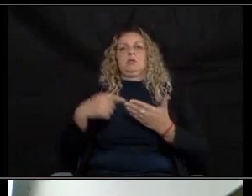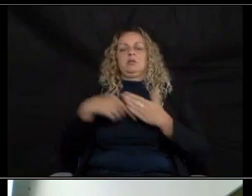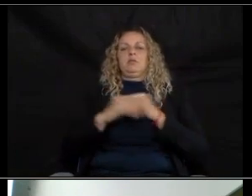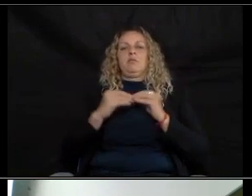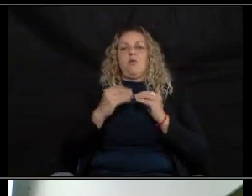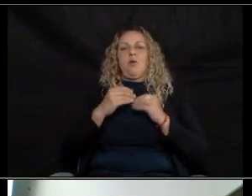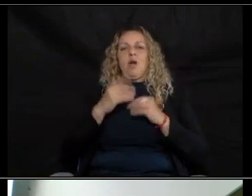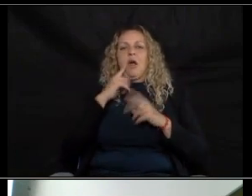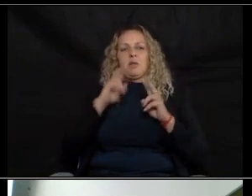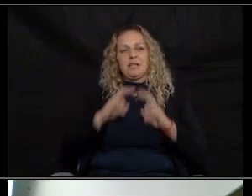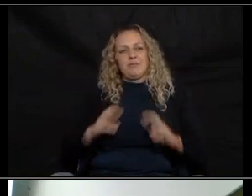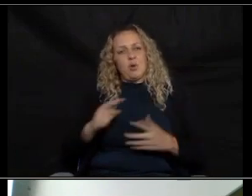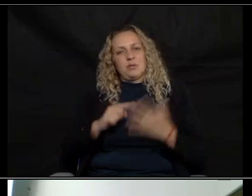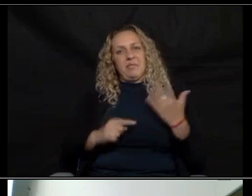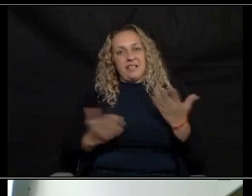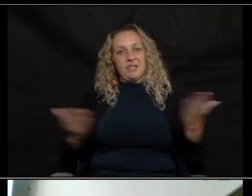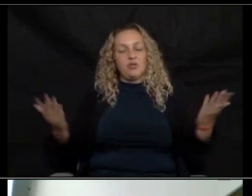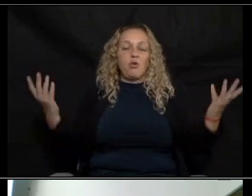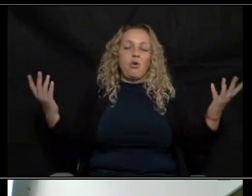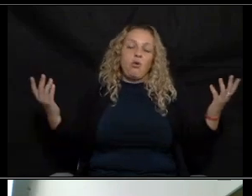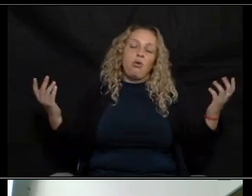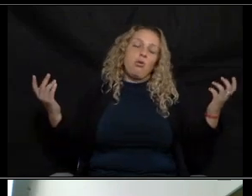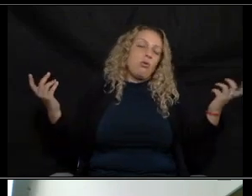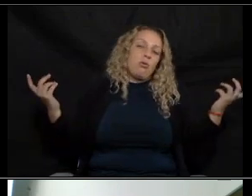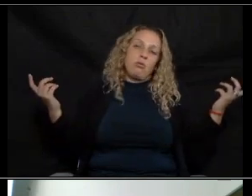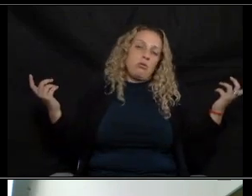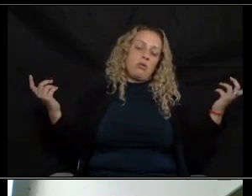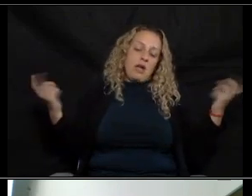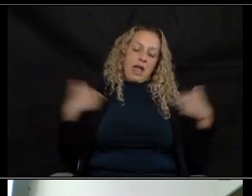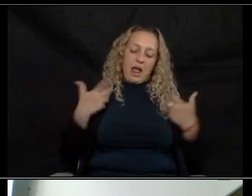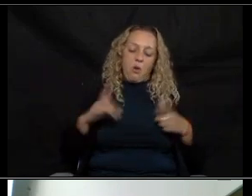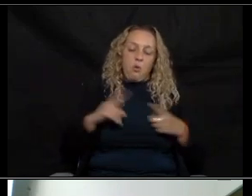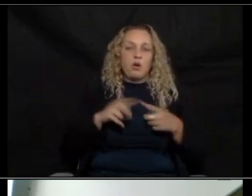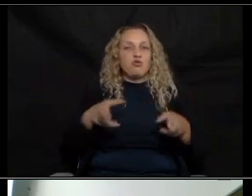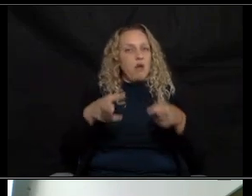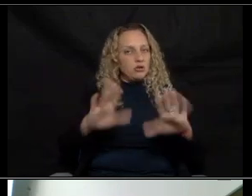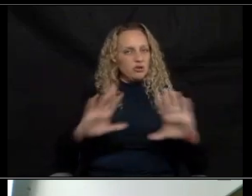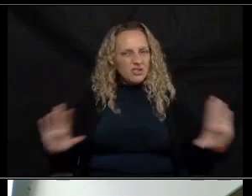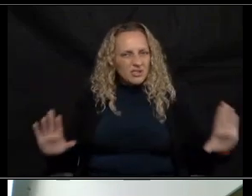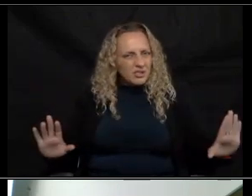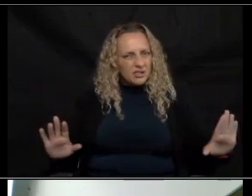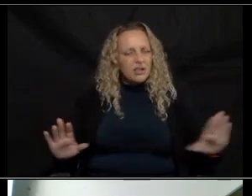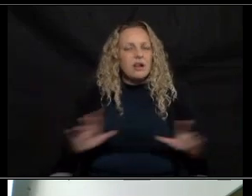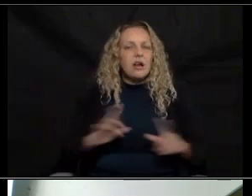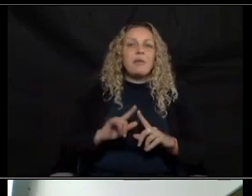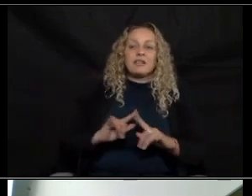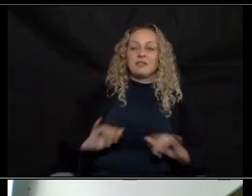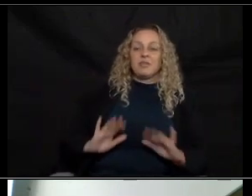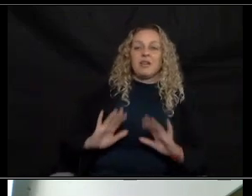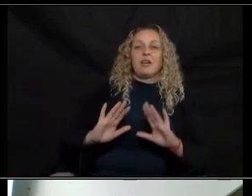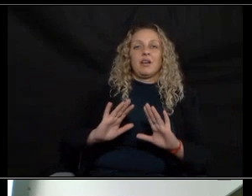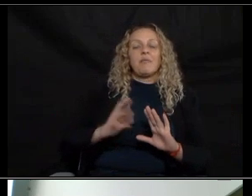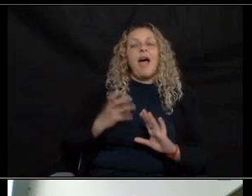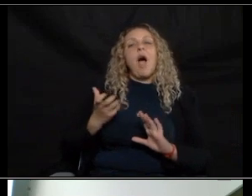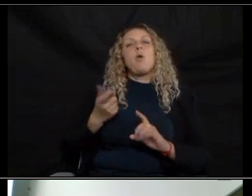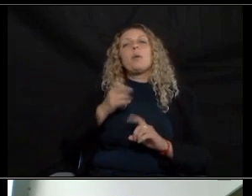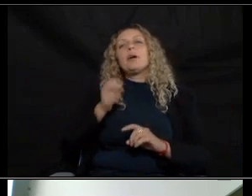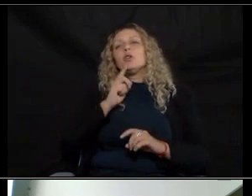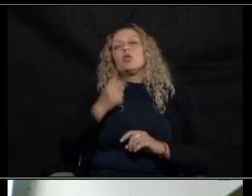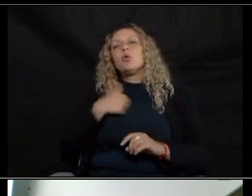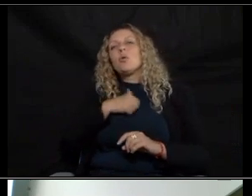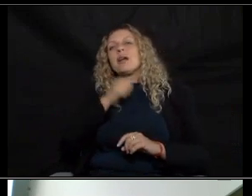and to explore some things here. So I don't want to rush it, but by the same token, I want to make sure